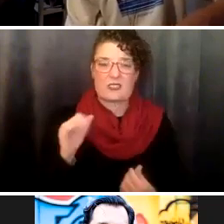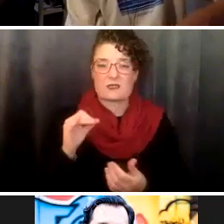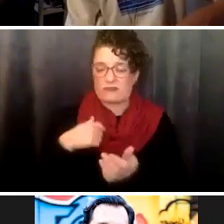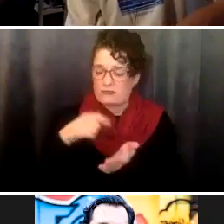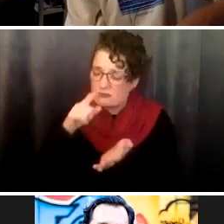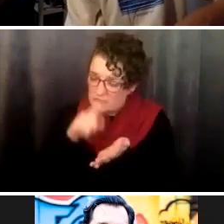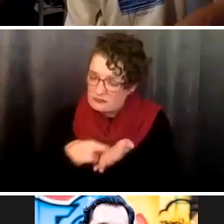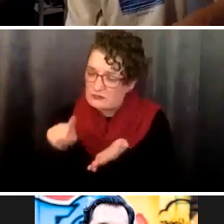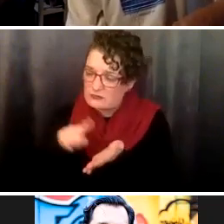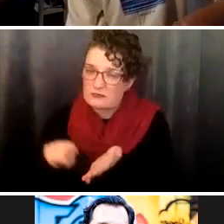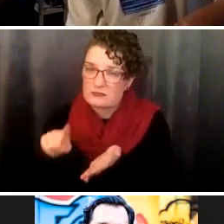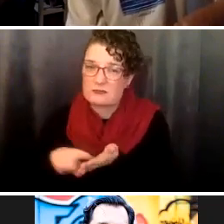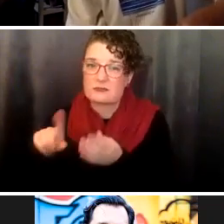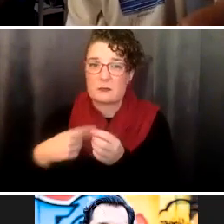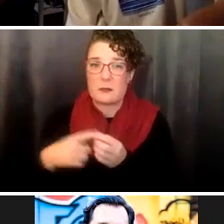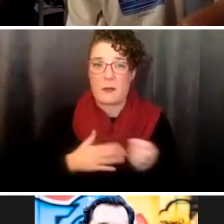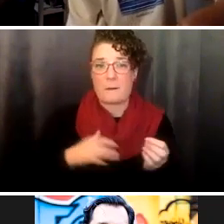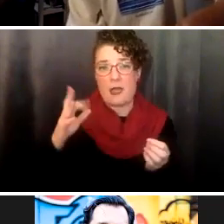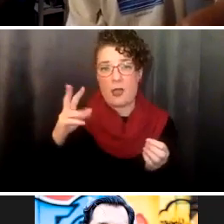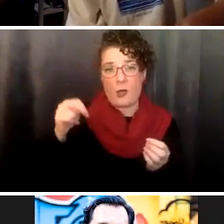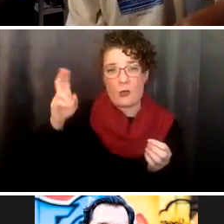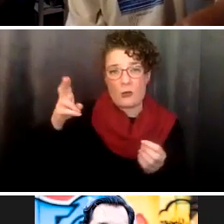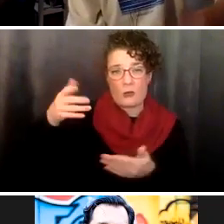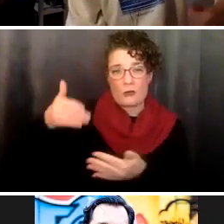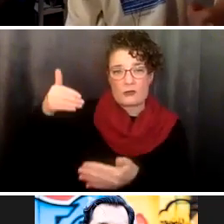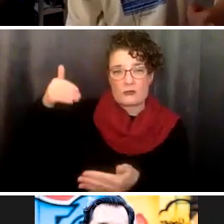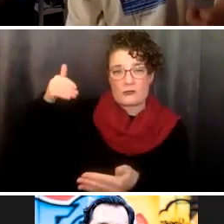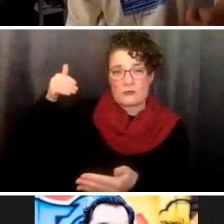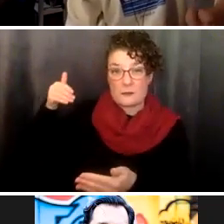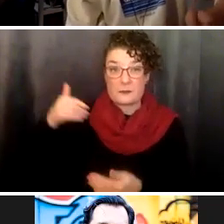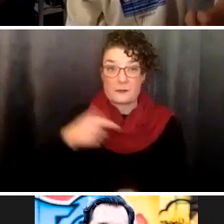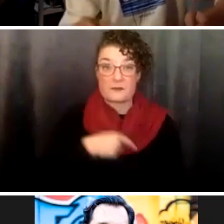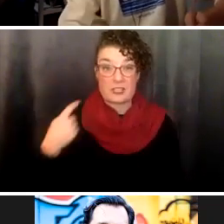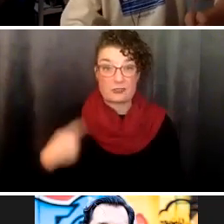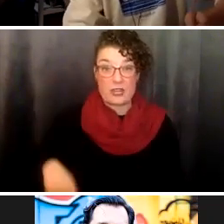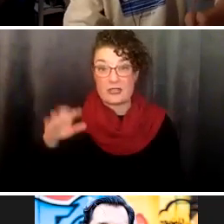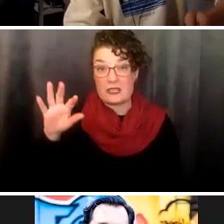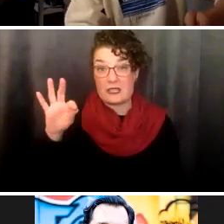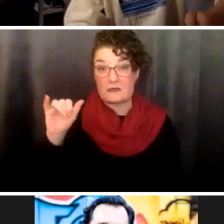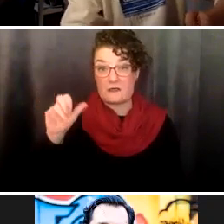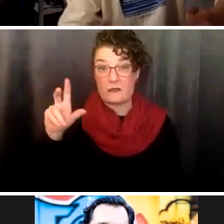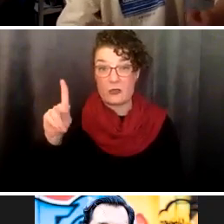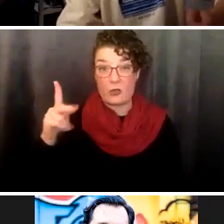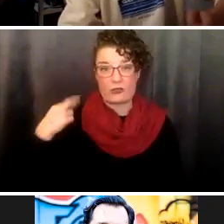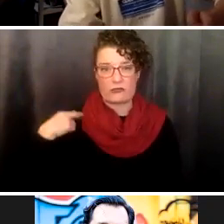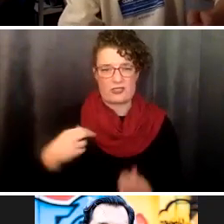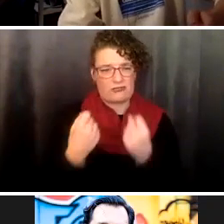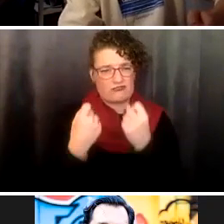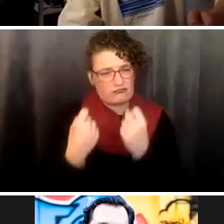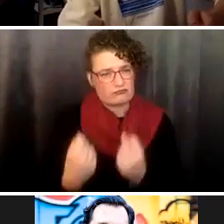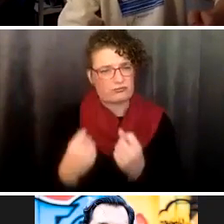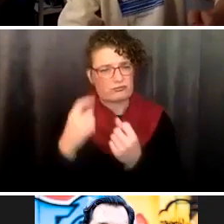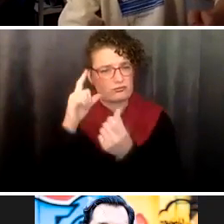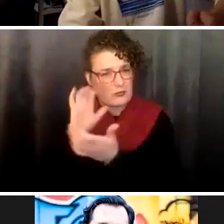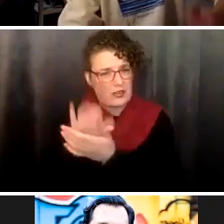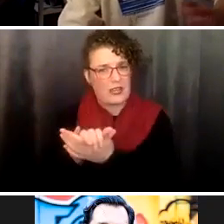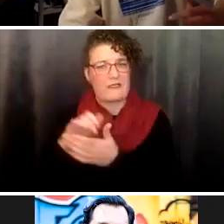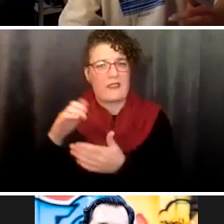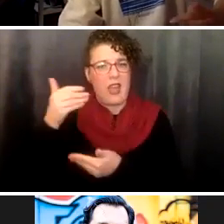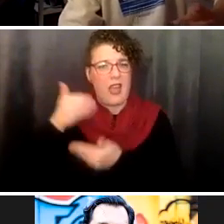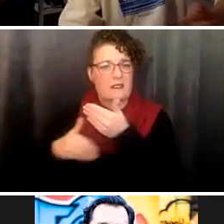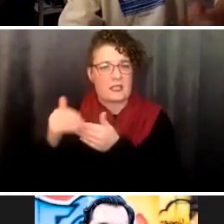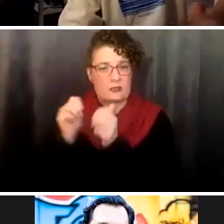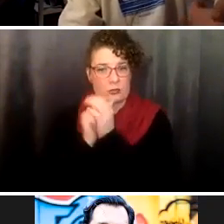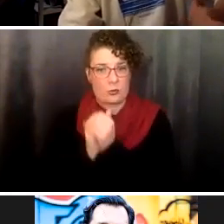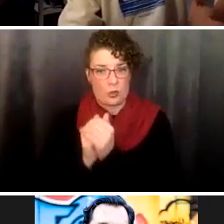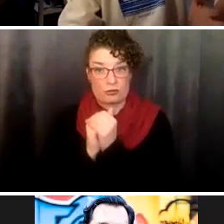research into my own lineage, Chinese folk religion is really based on ancestor worship. And my last